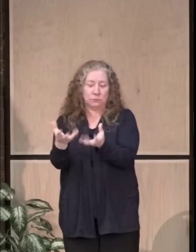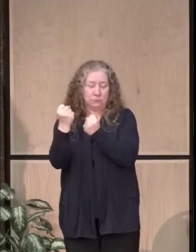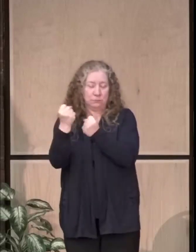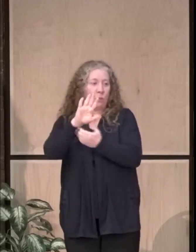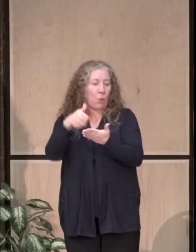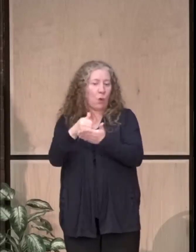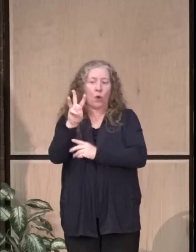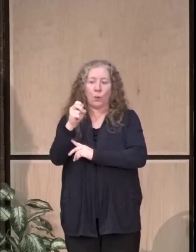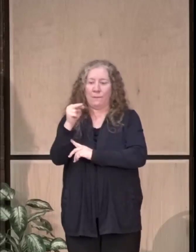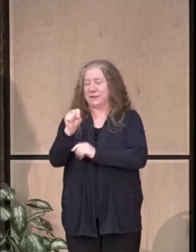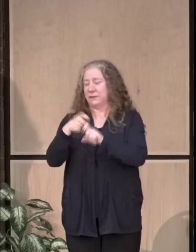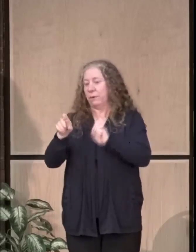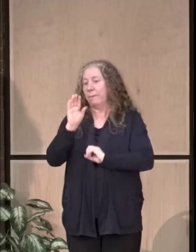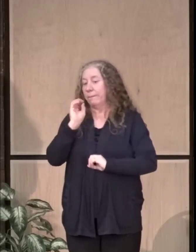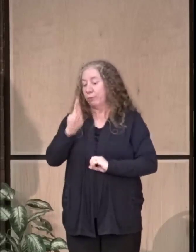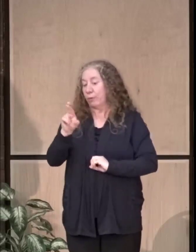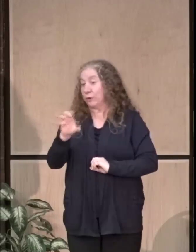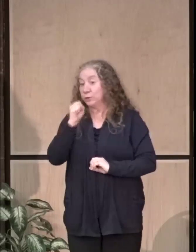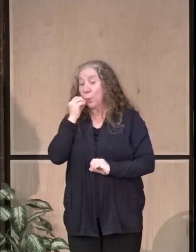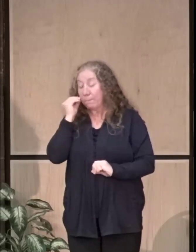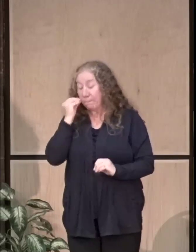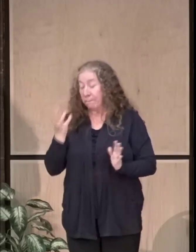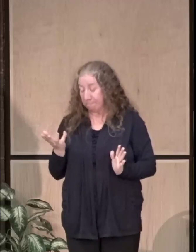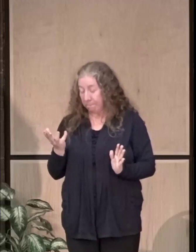home. And that was